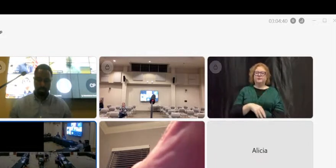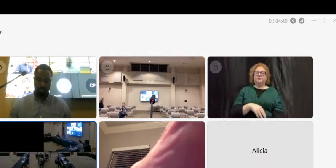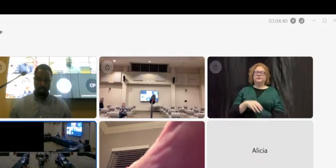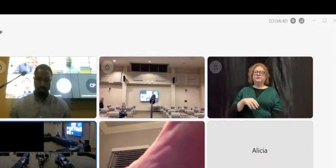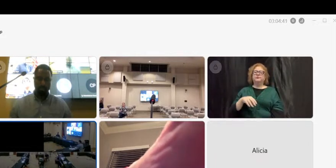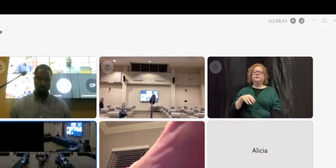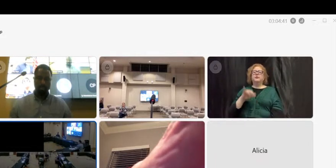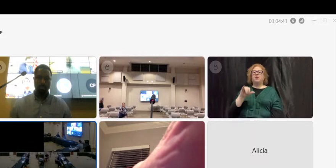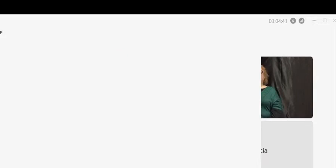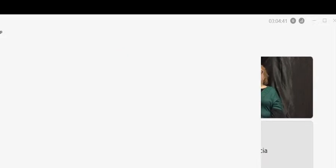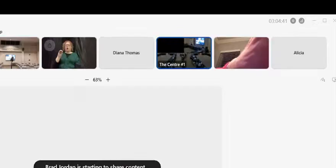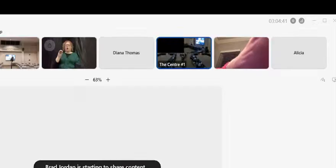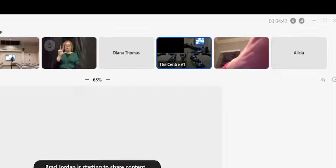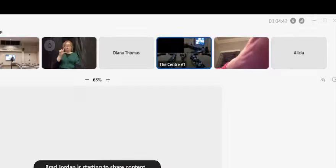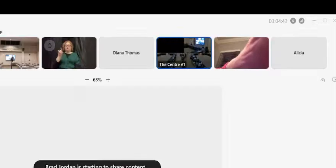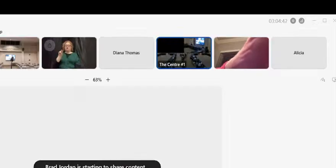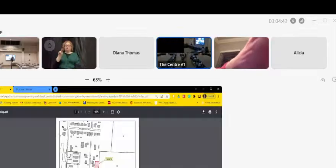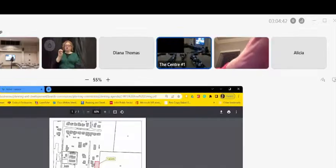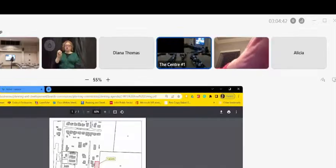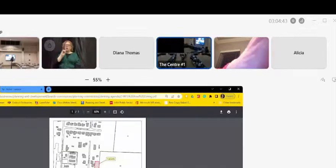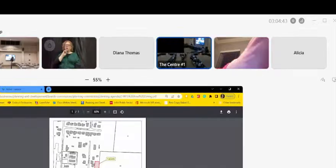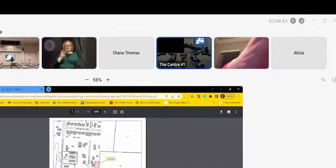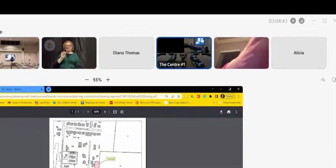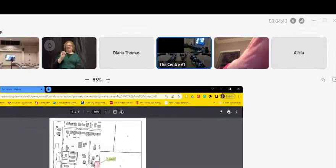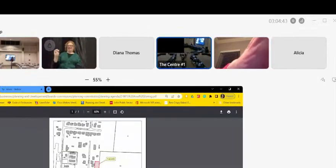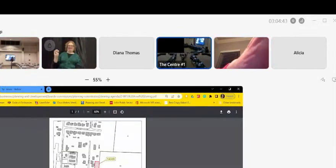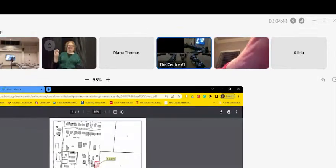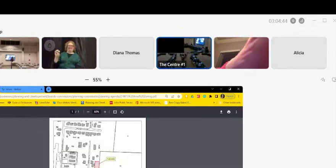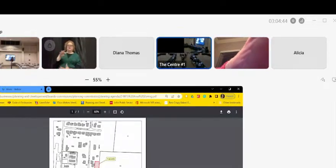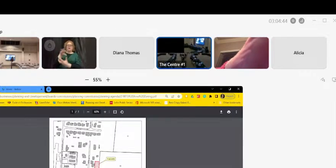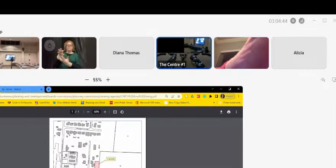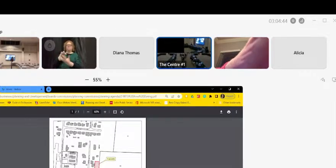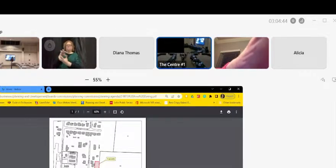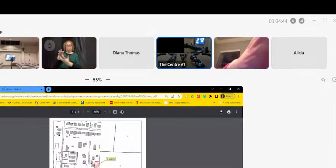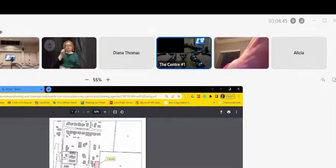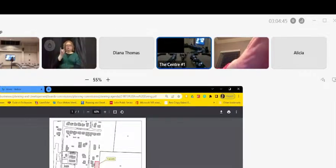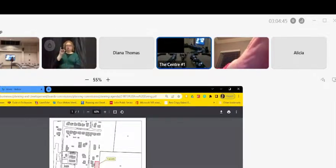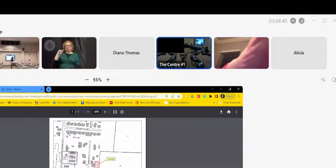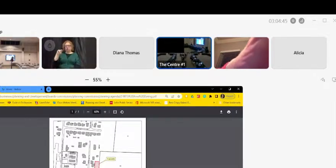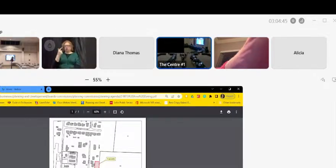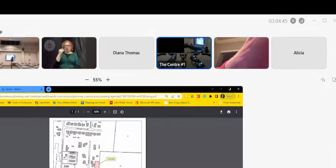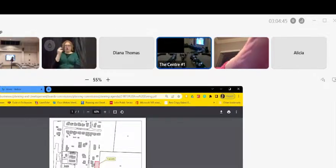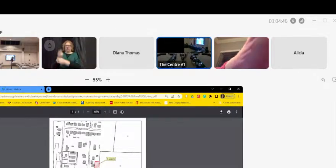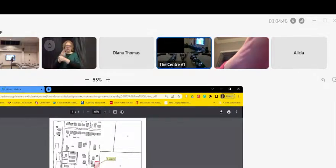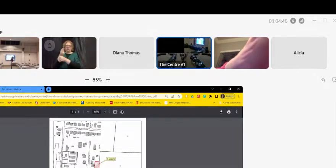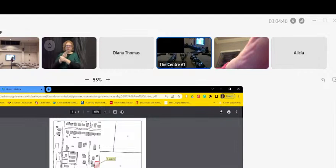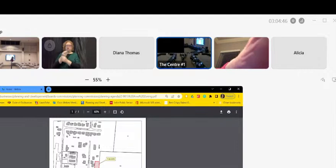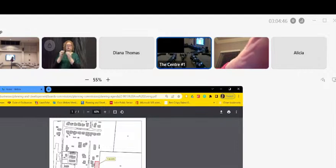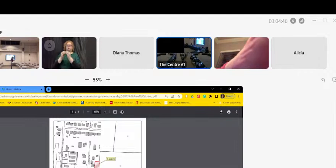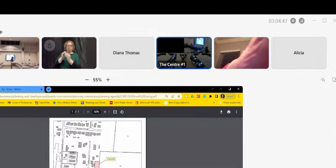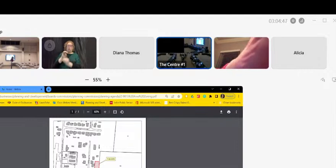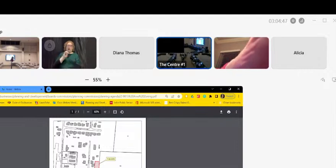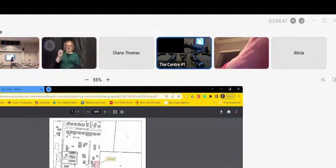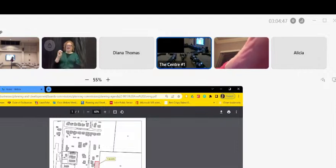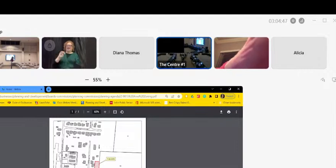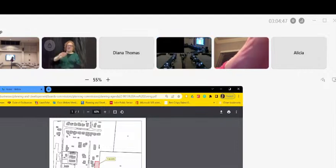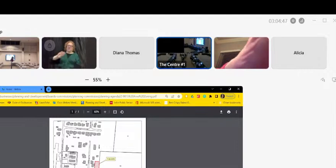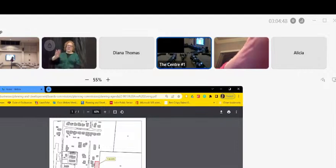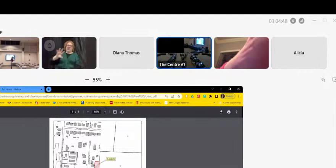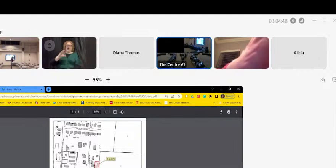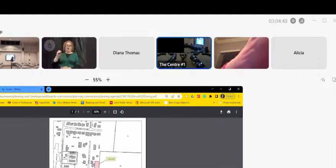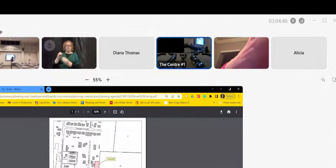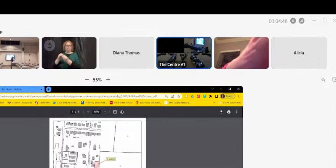zone property is located to the east. A mixture of zoning and uses is located further east and west along Baseline